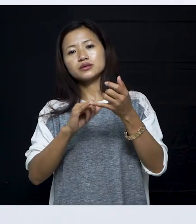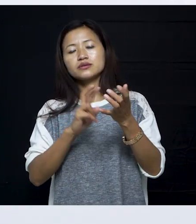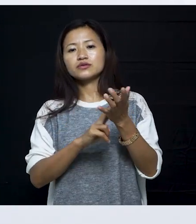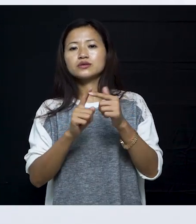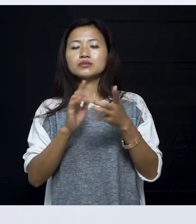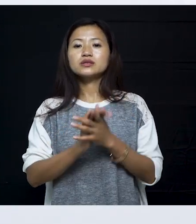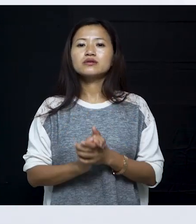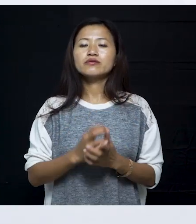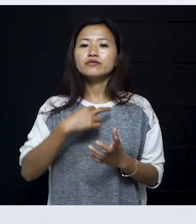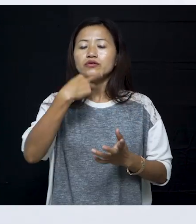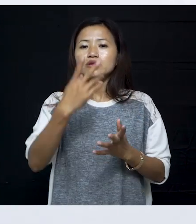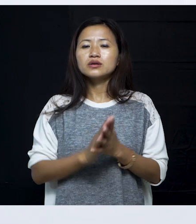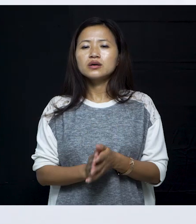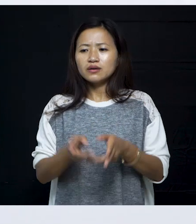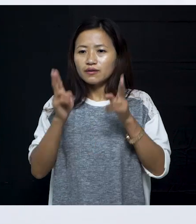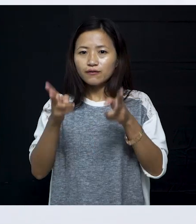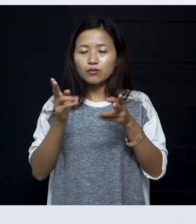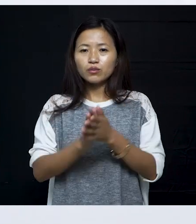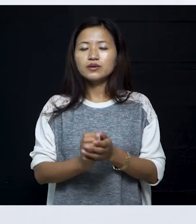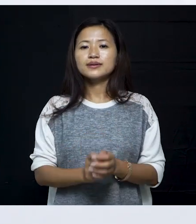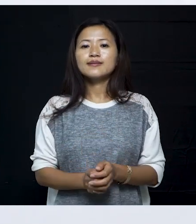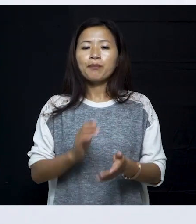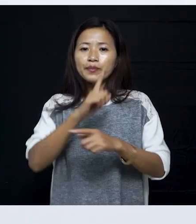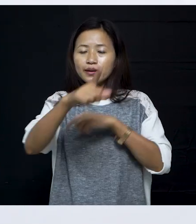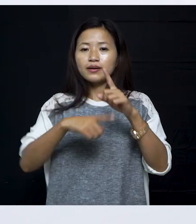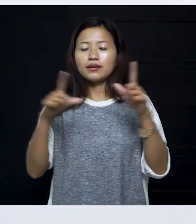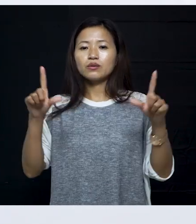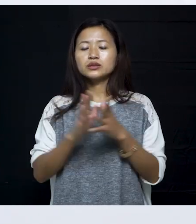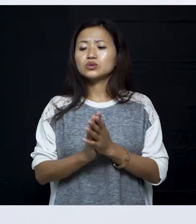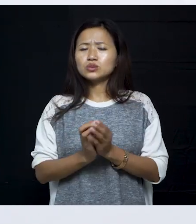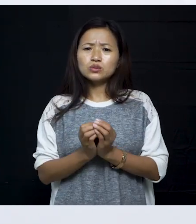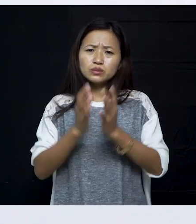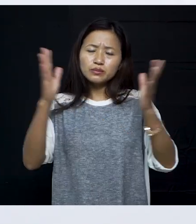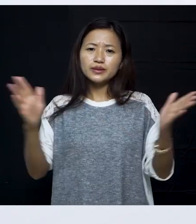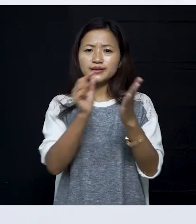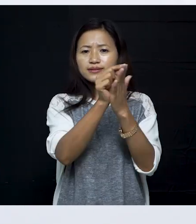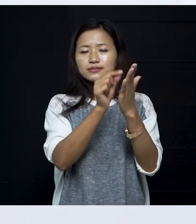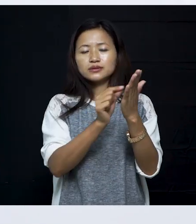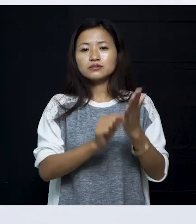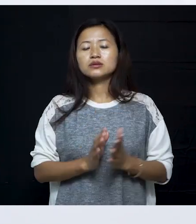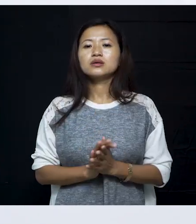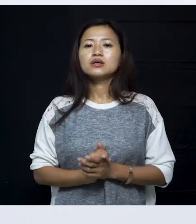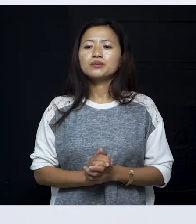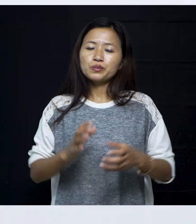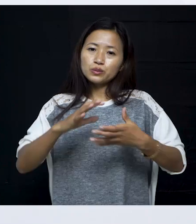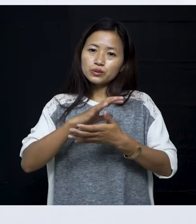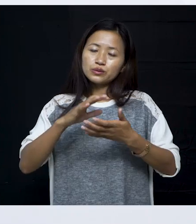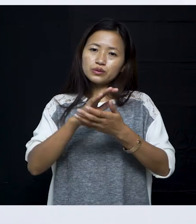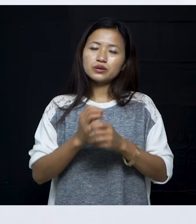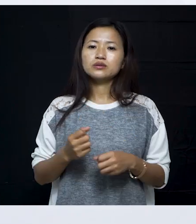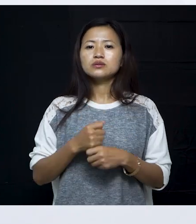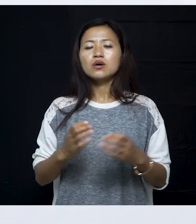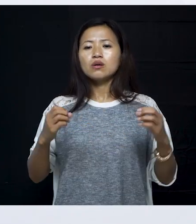or in a very formal language, too many details is also going to create a lot